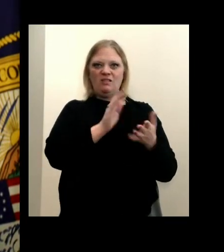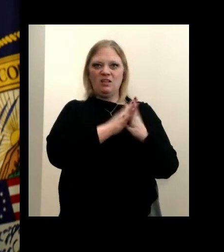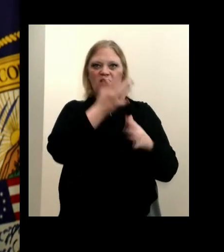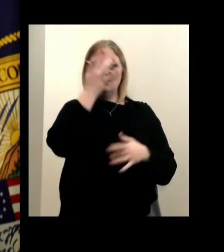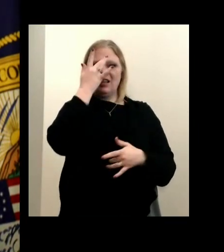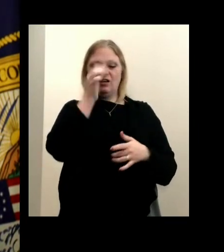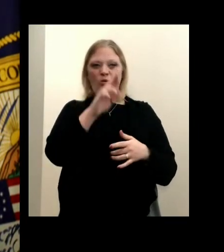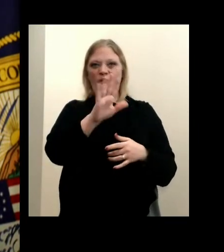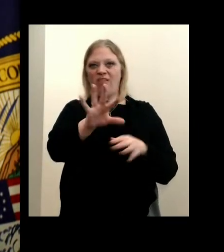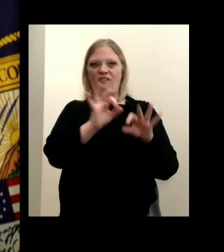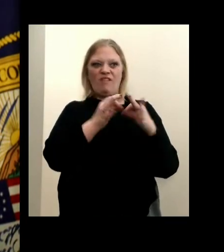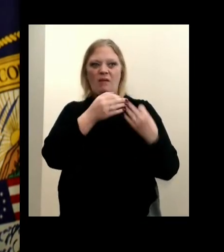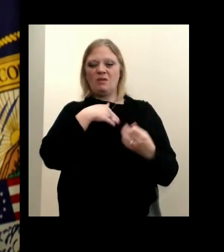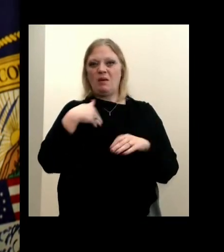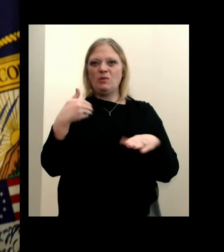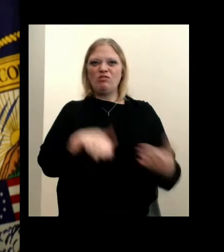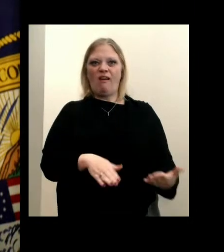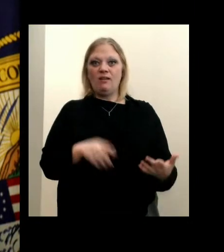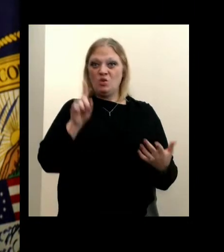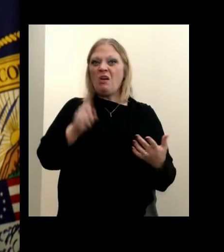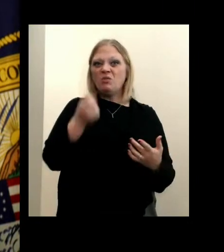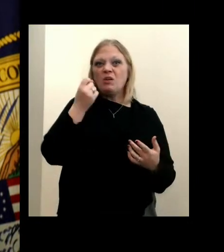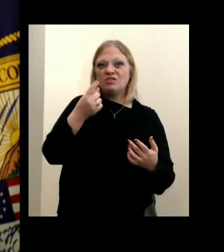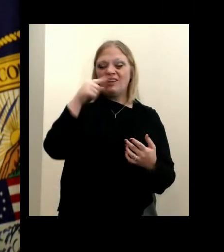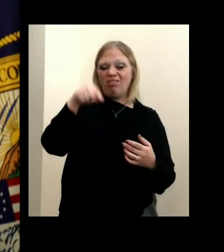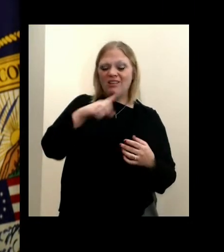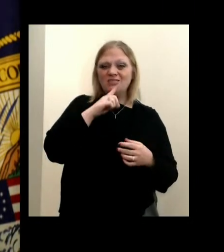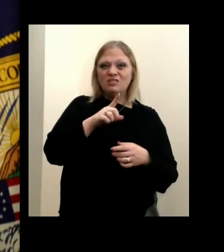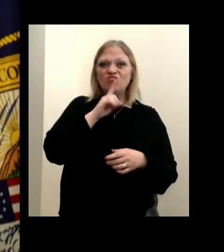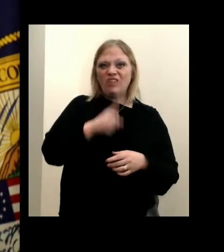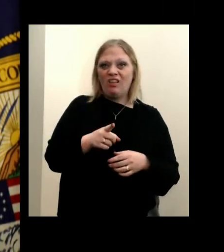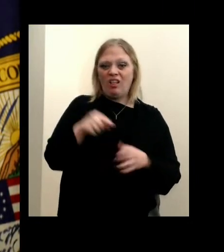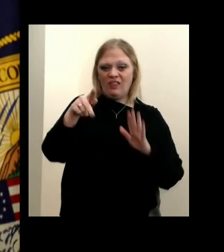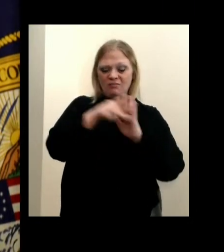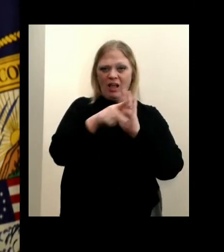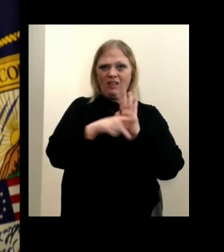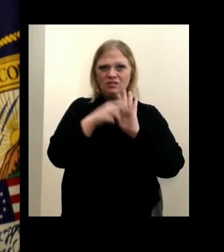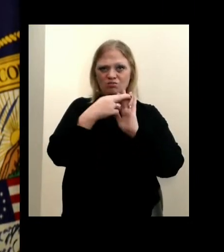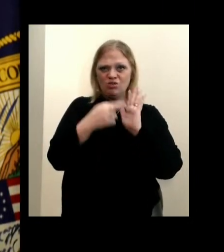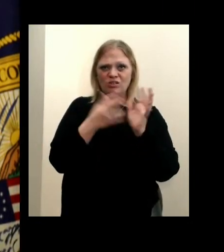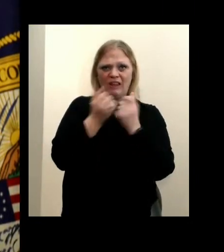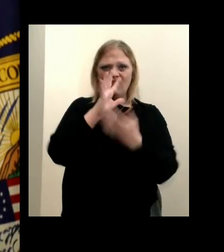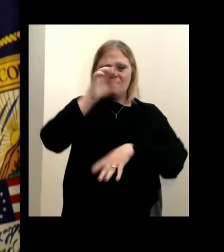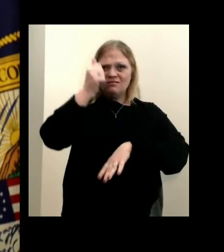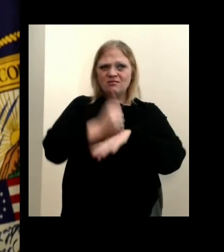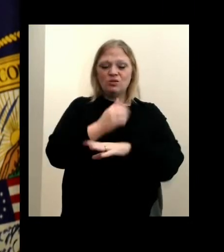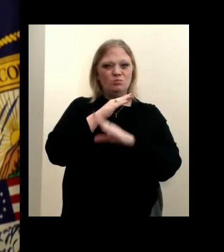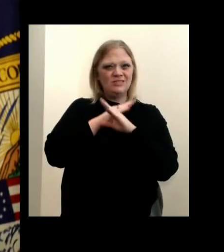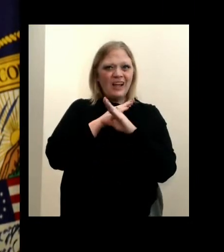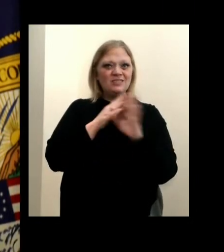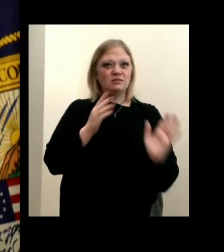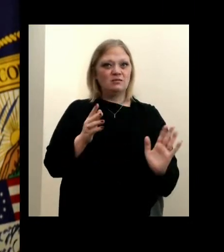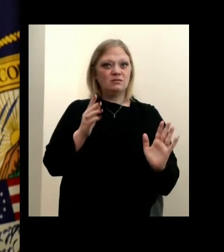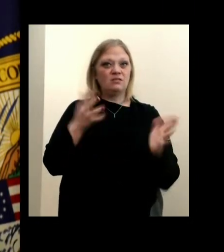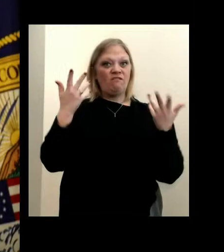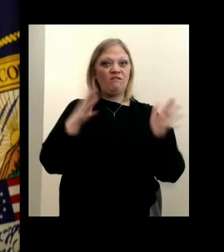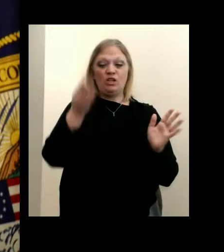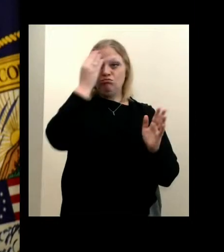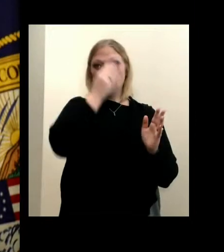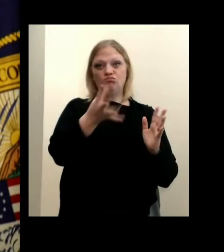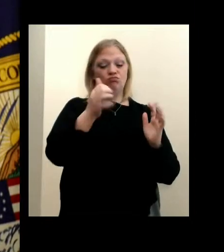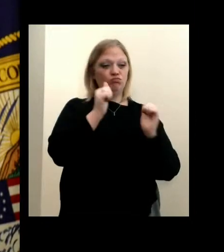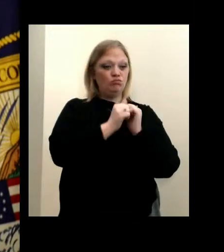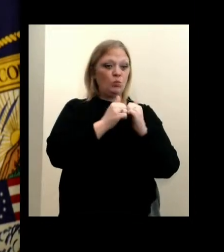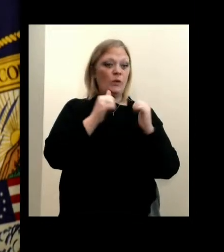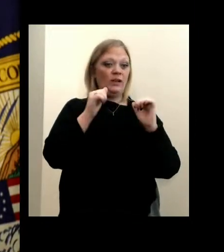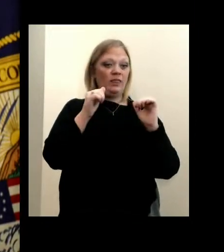need to understand that this is real. The protocols that were put in place were there to protect individuals. As we noted with the youth sports and adult sports leagues too,